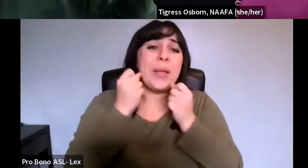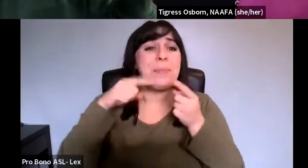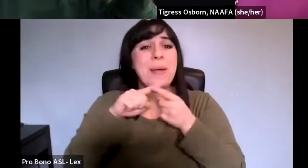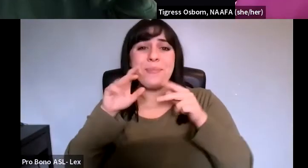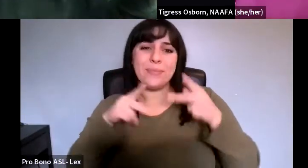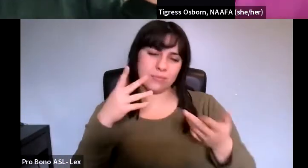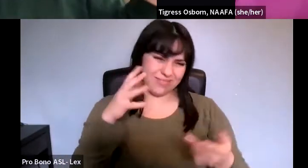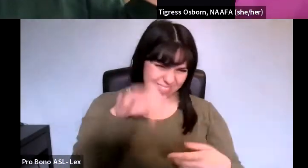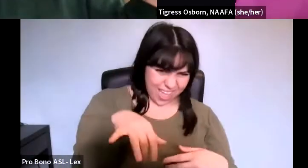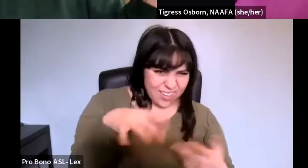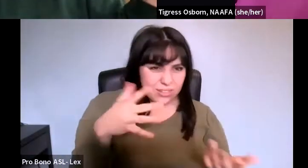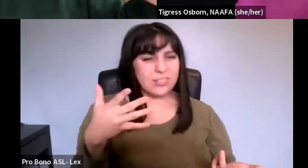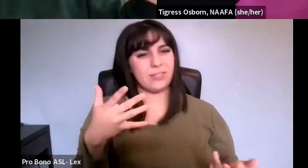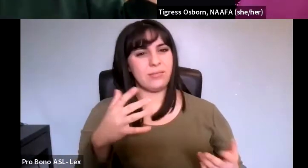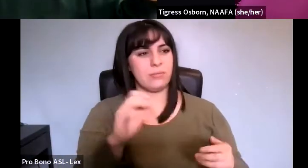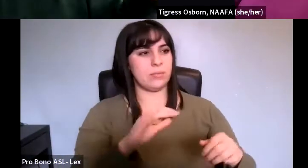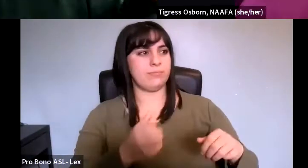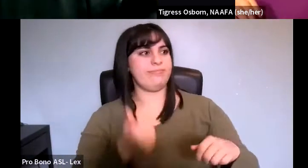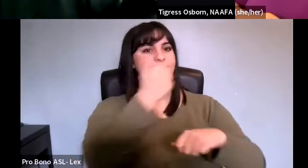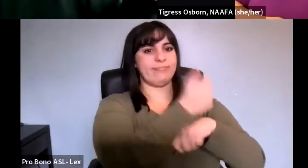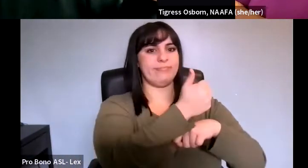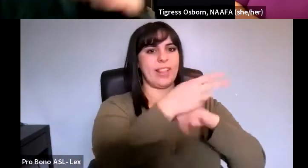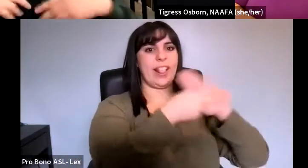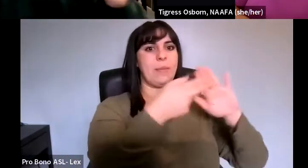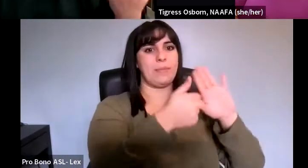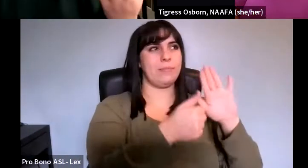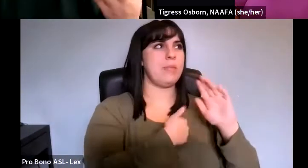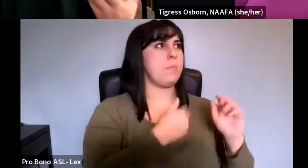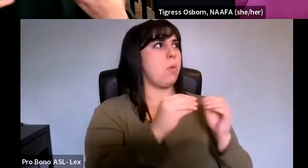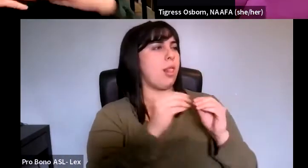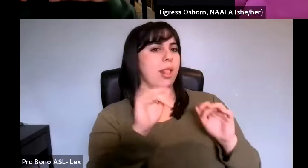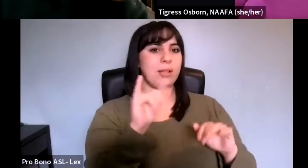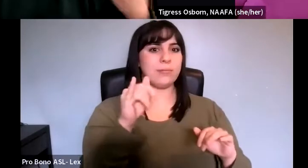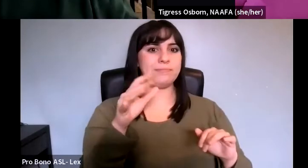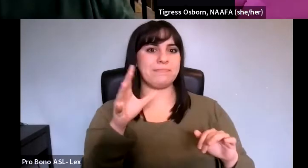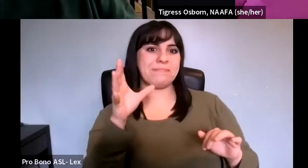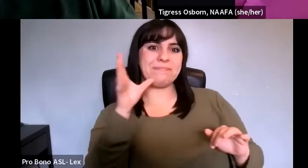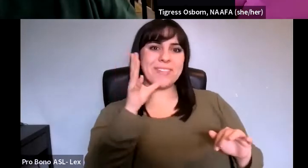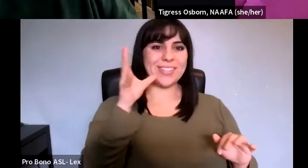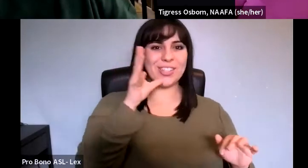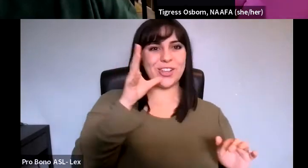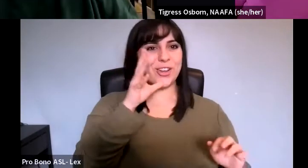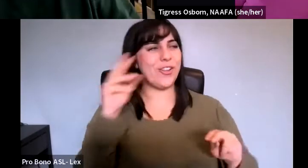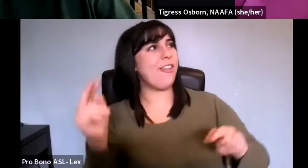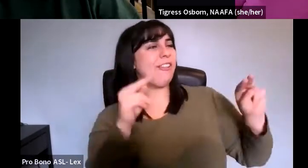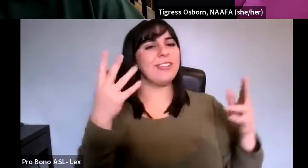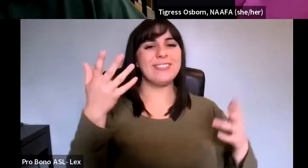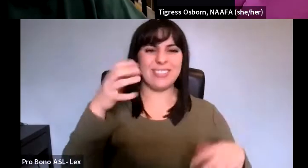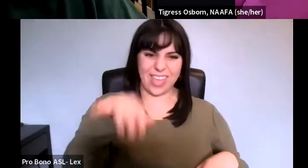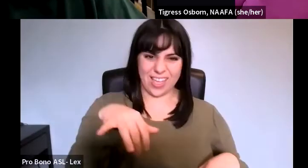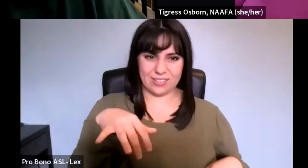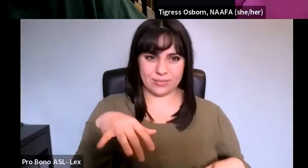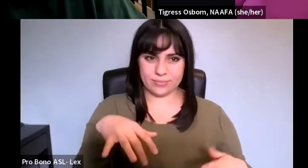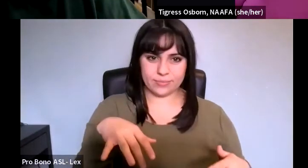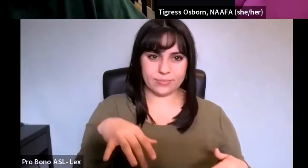this maternal place where I, you know, the amount of audience members who've told me all of